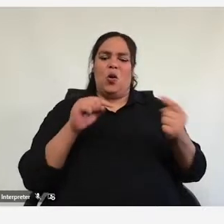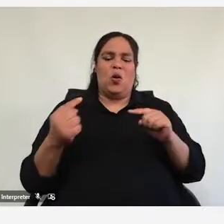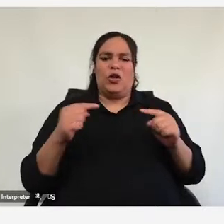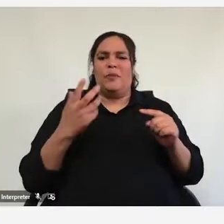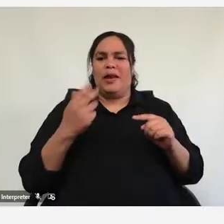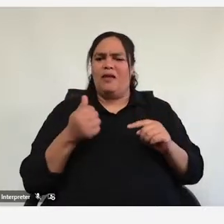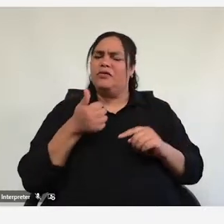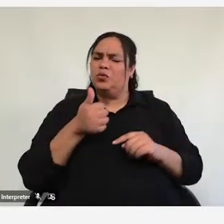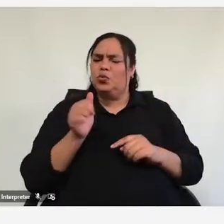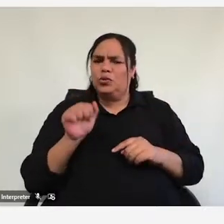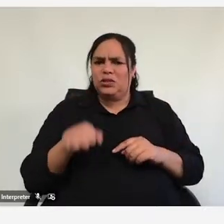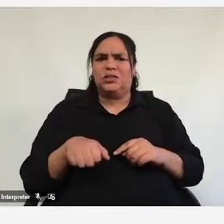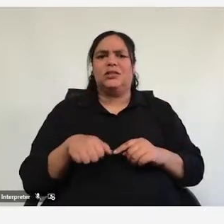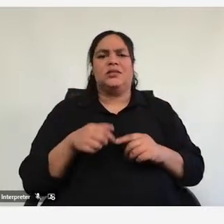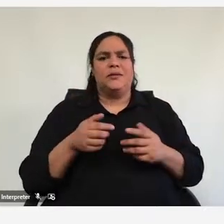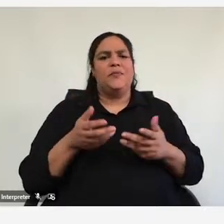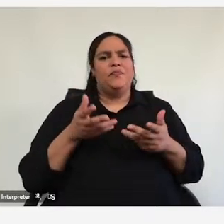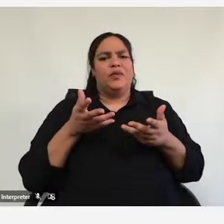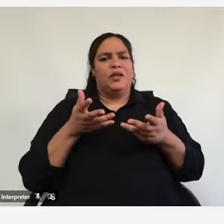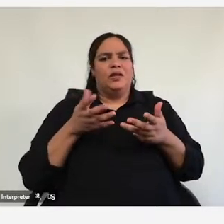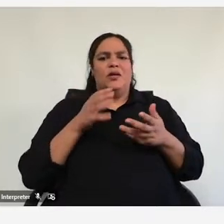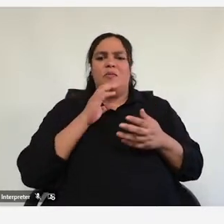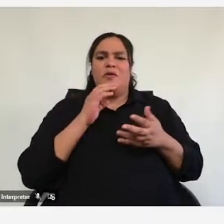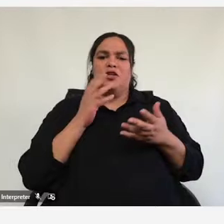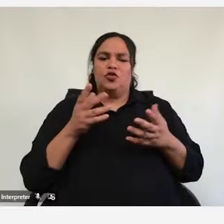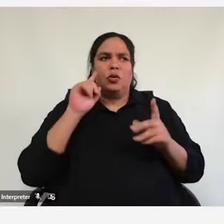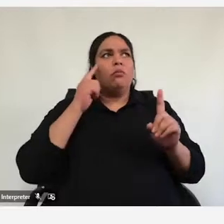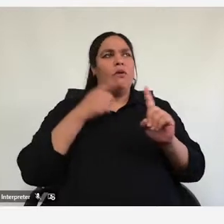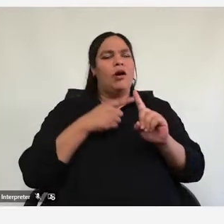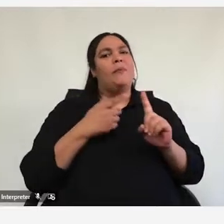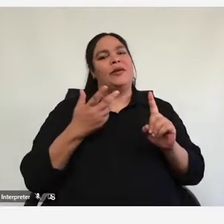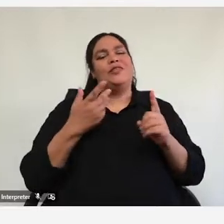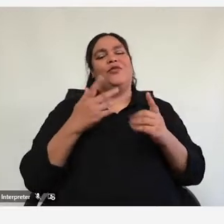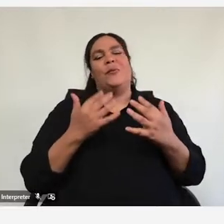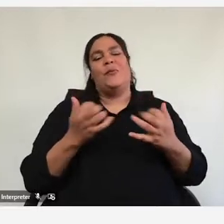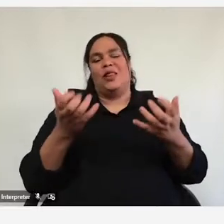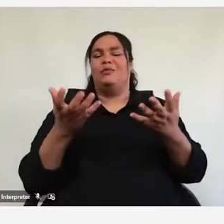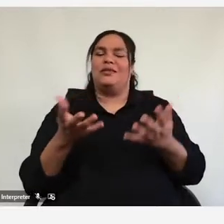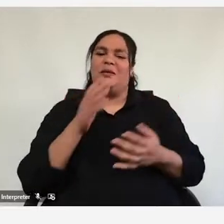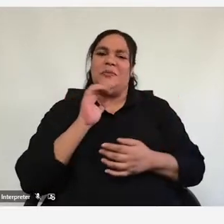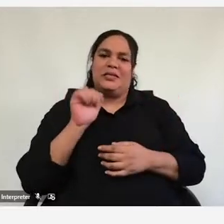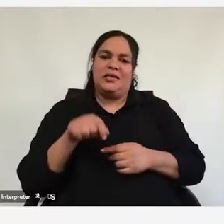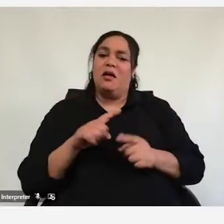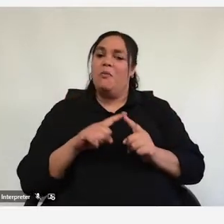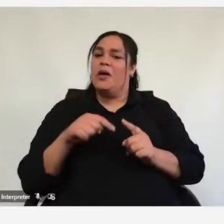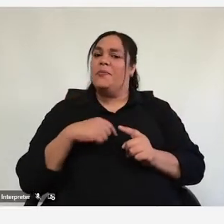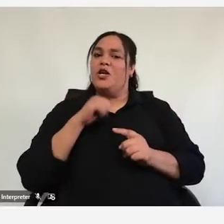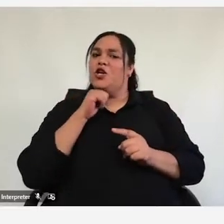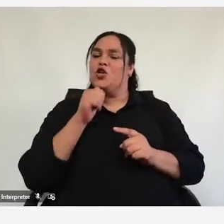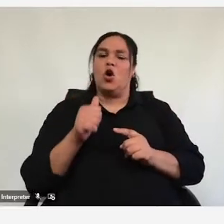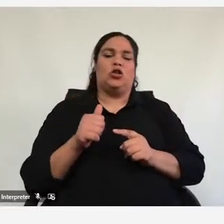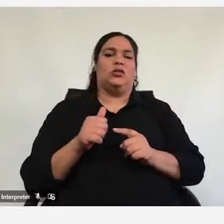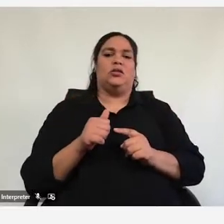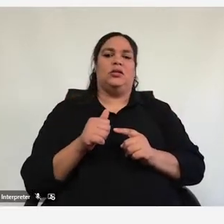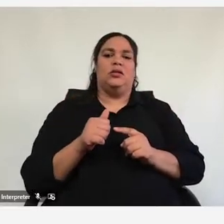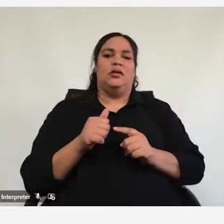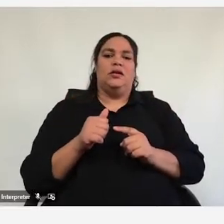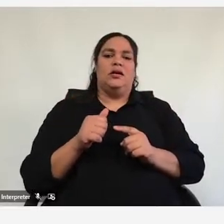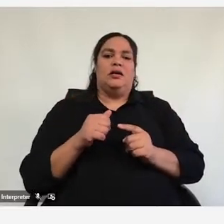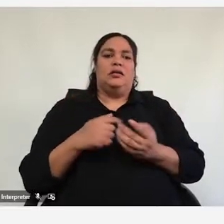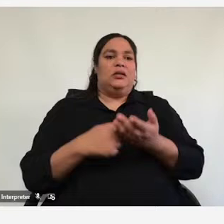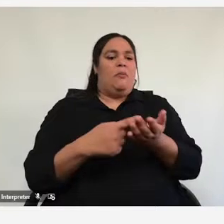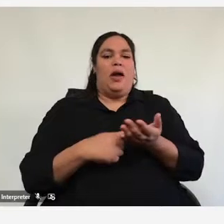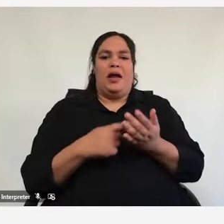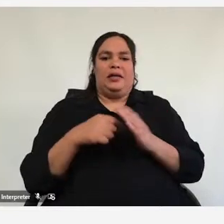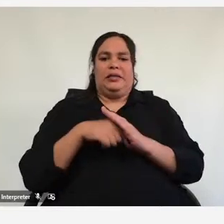is good, and that's the purpose of Parliament. So I'm not going to stifle robust debate, but